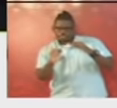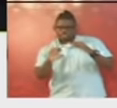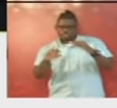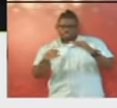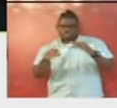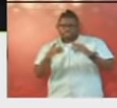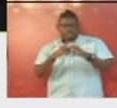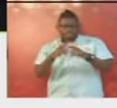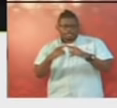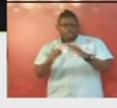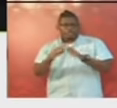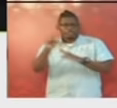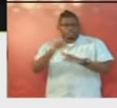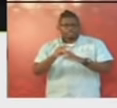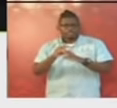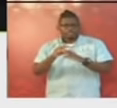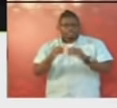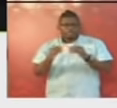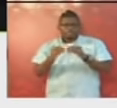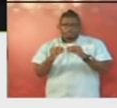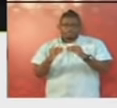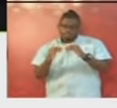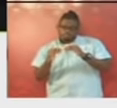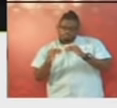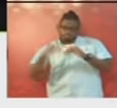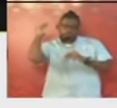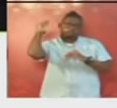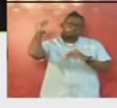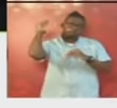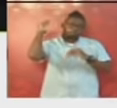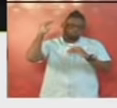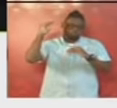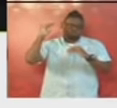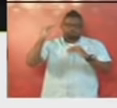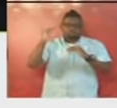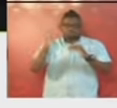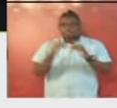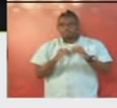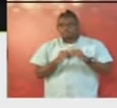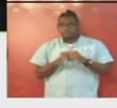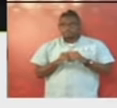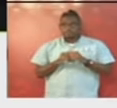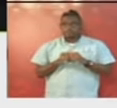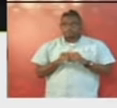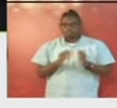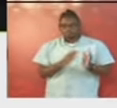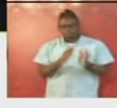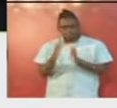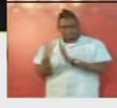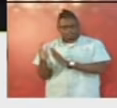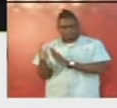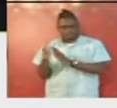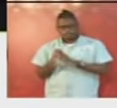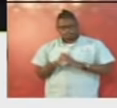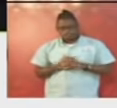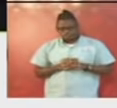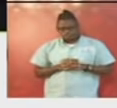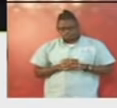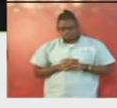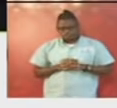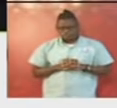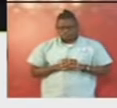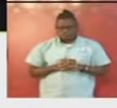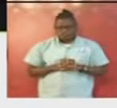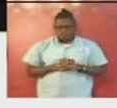of August. On the opposite side, you can see some of the indicators that they measured, and you can